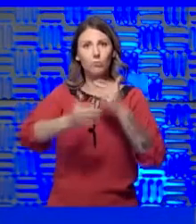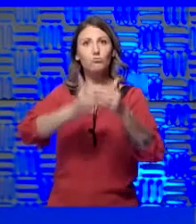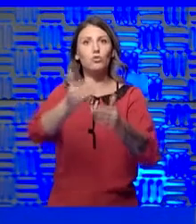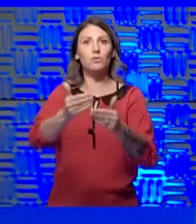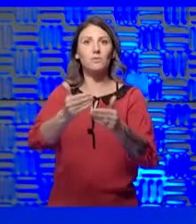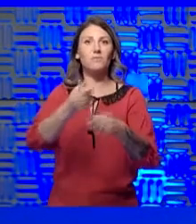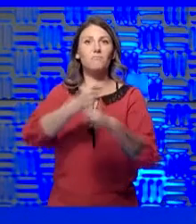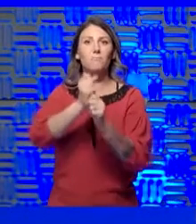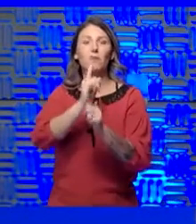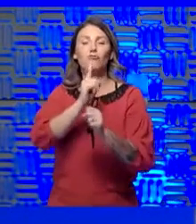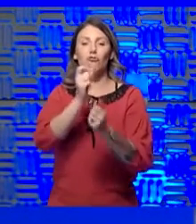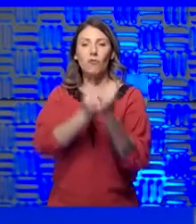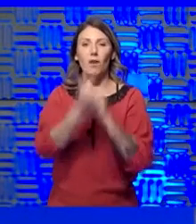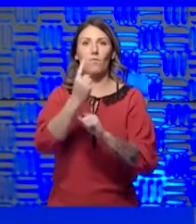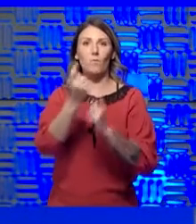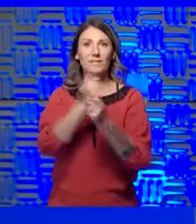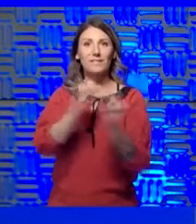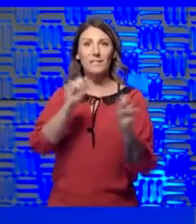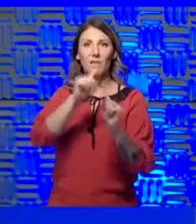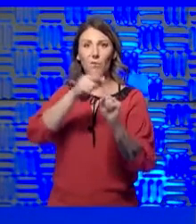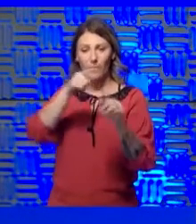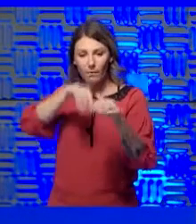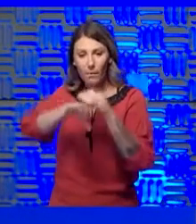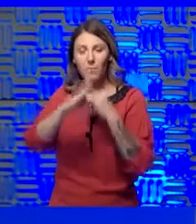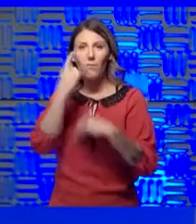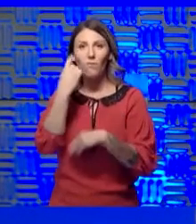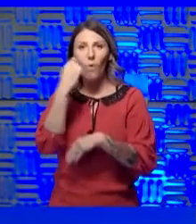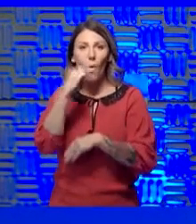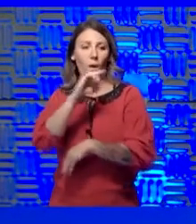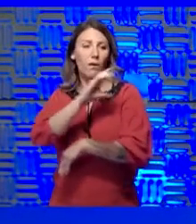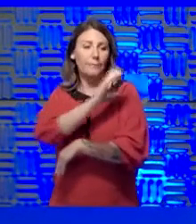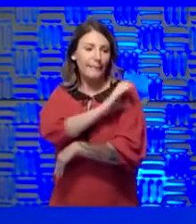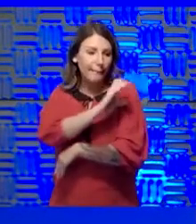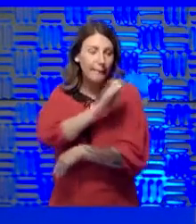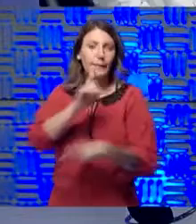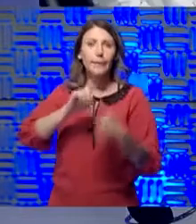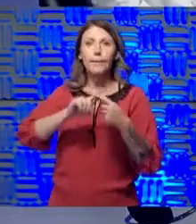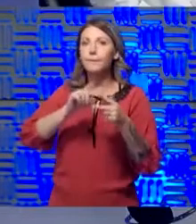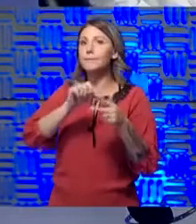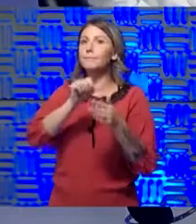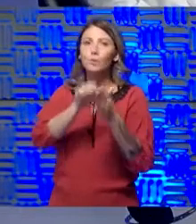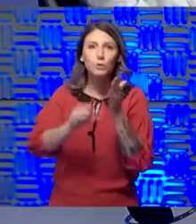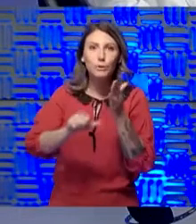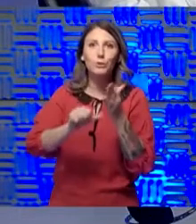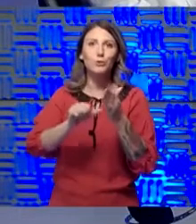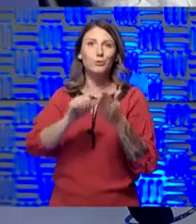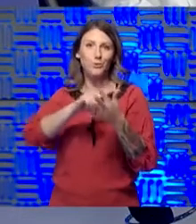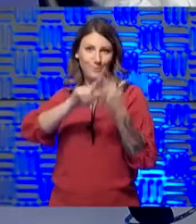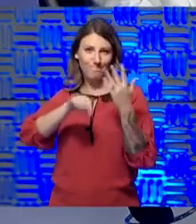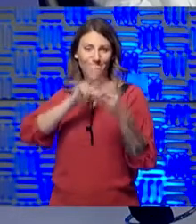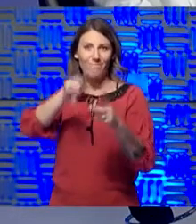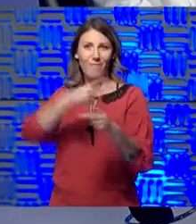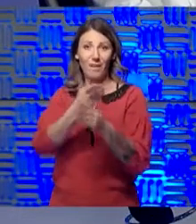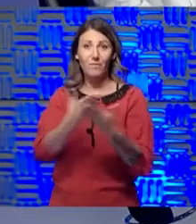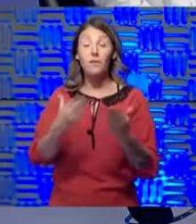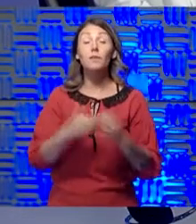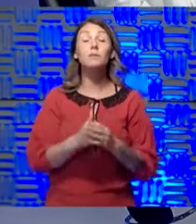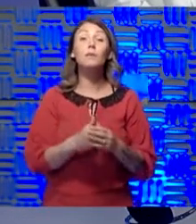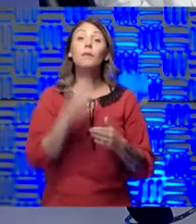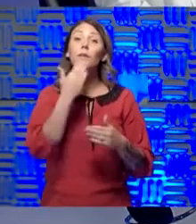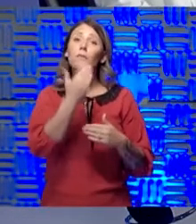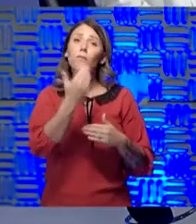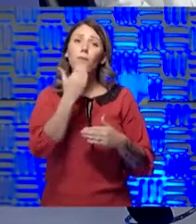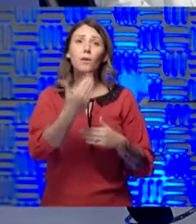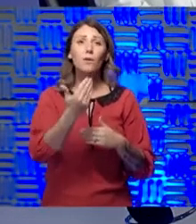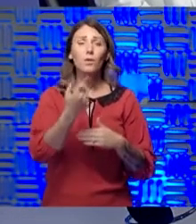everybody safe when they do start to come in for clinics and procedures and those types of things. Thank you. And it does feel like we've